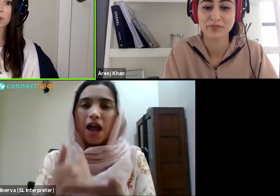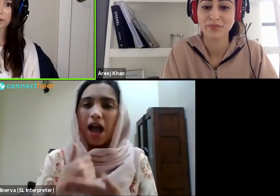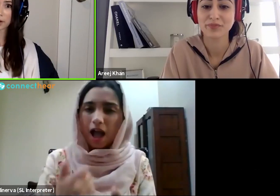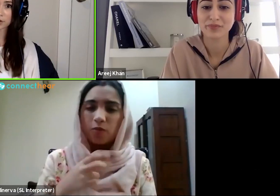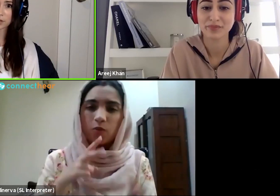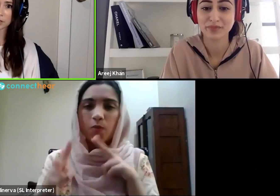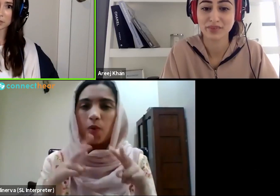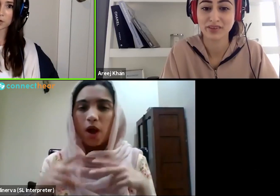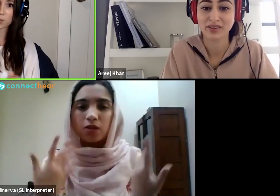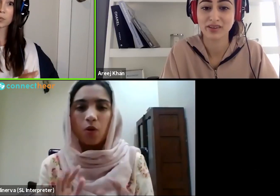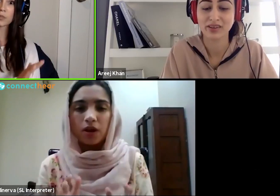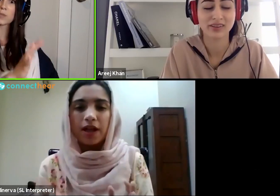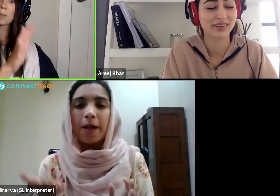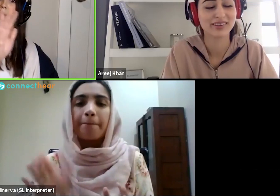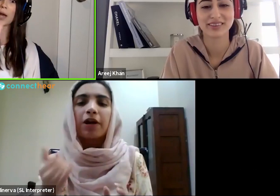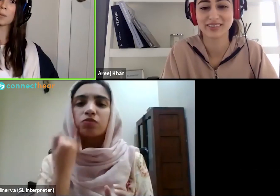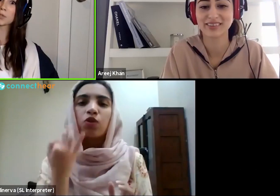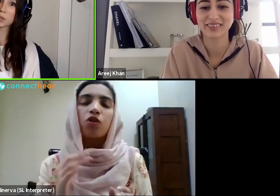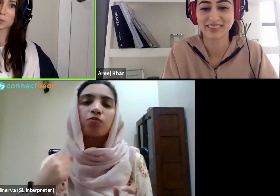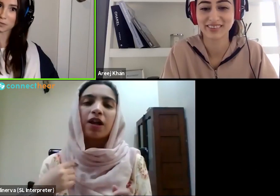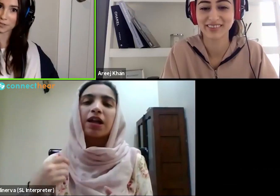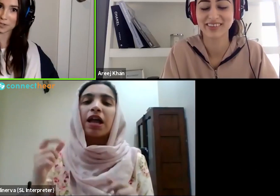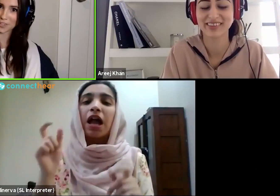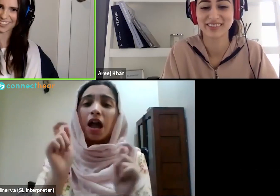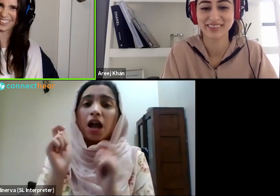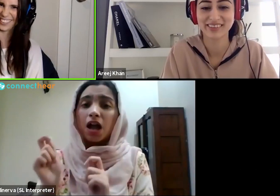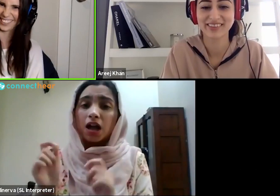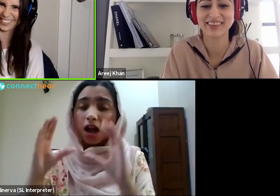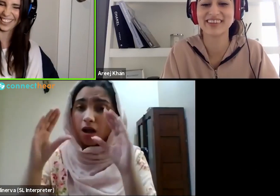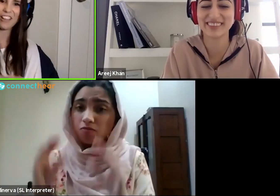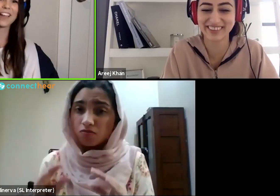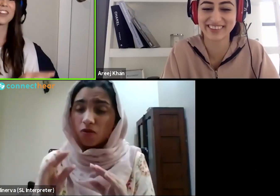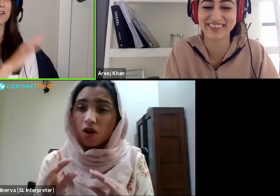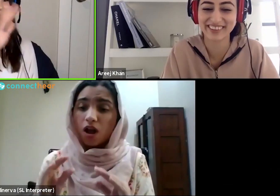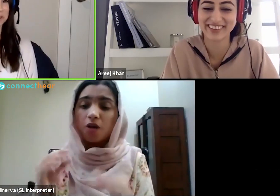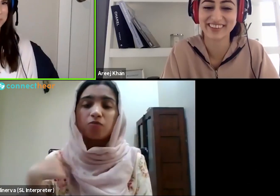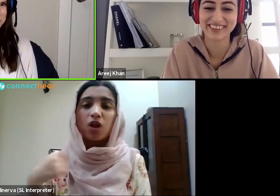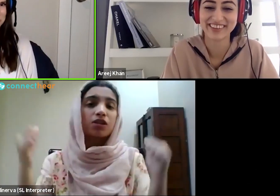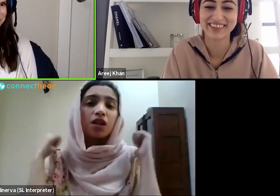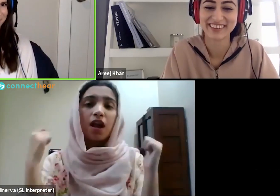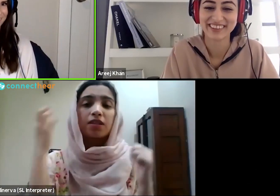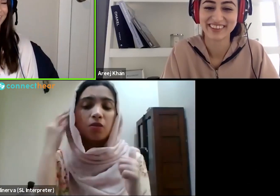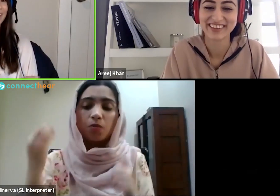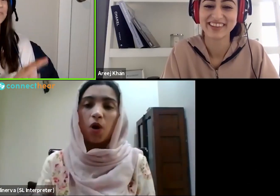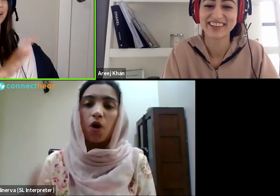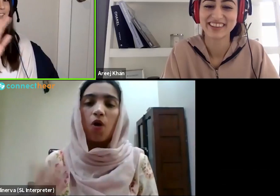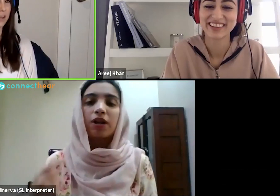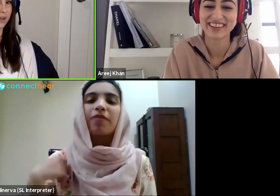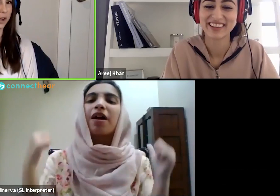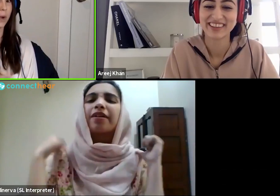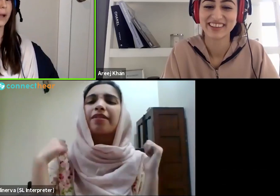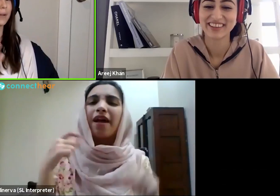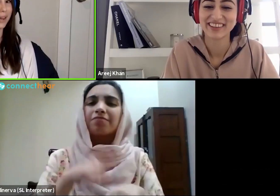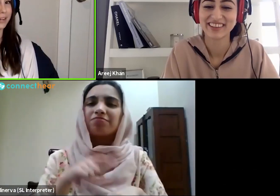I unplug at lunch, which boosts my battery up to a little bit to 50%. And then I work a little bit more. And by the